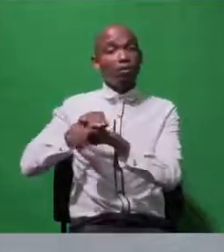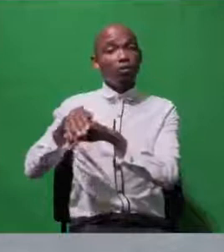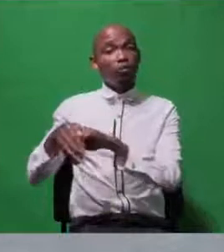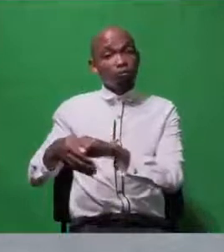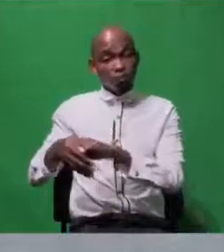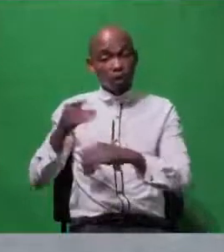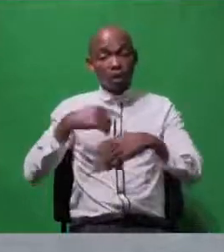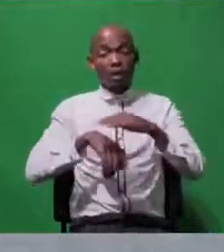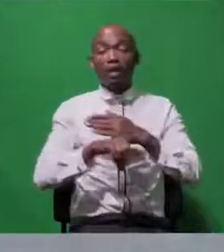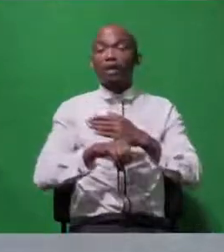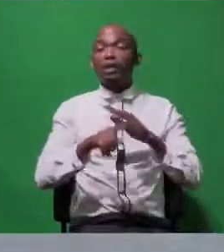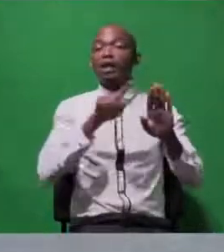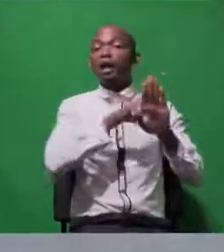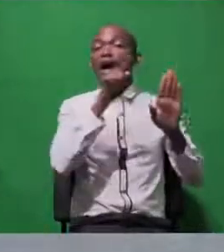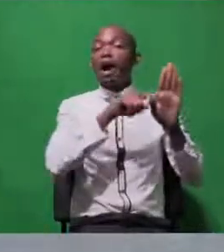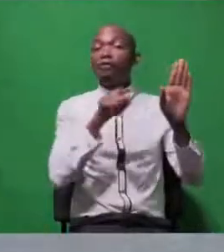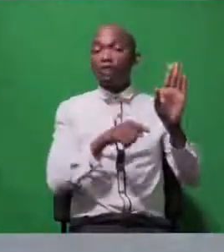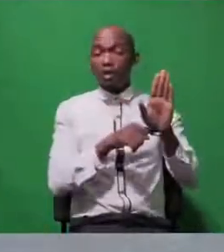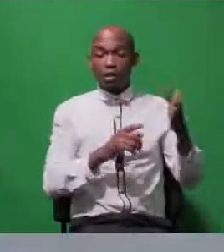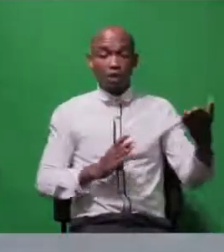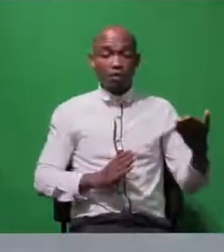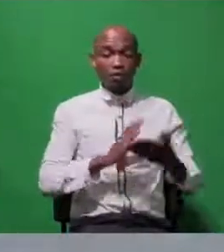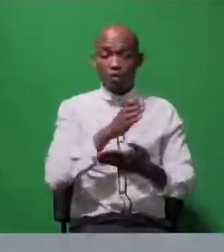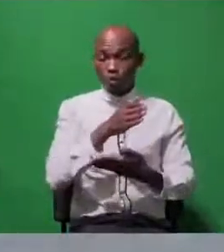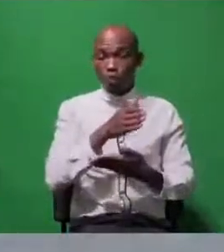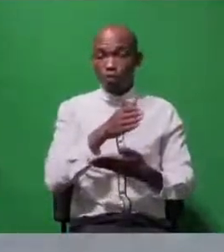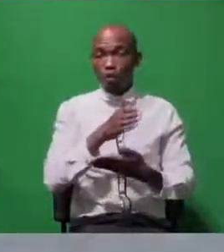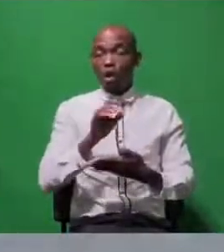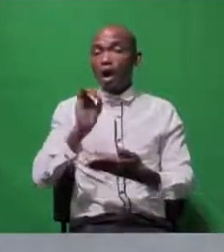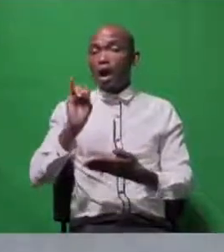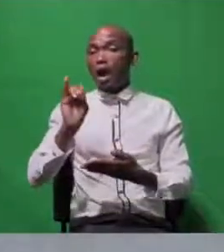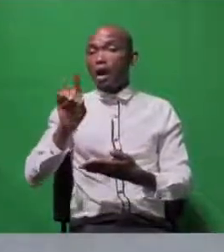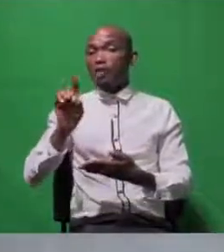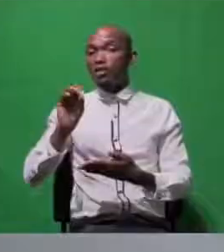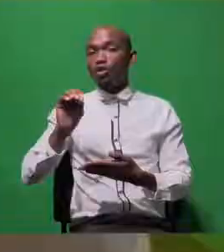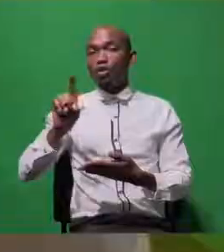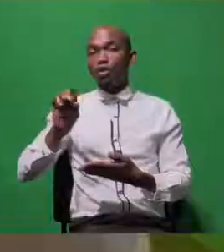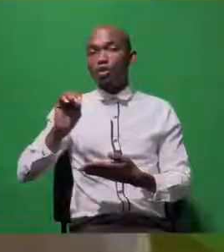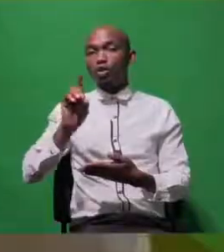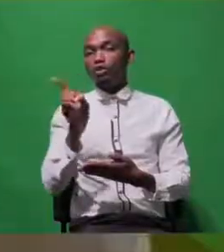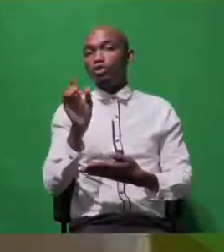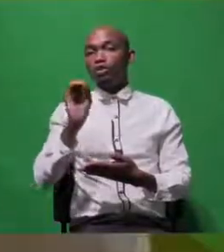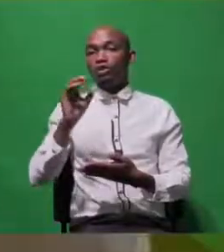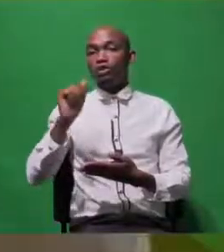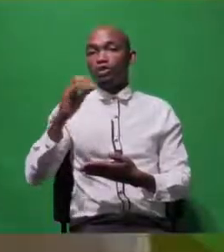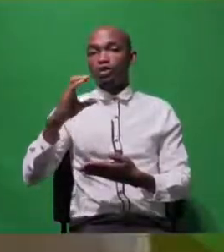of Africans through ideological means. Are we together?